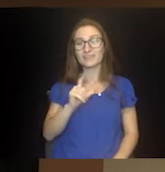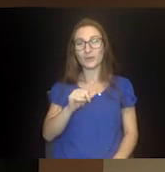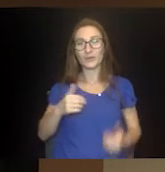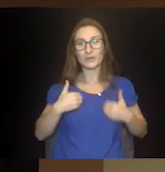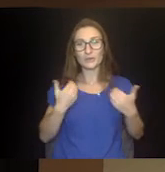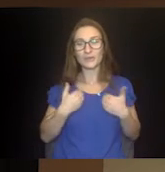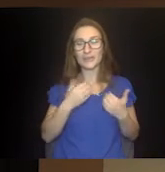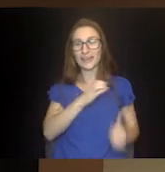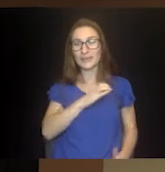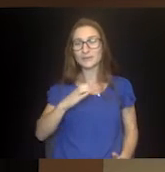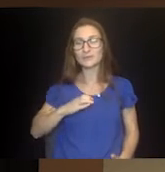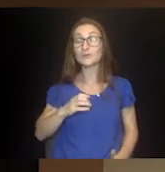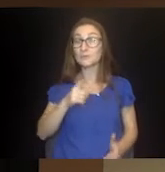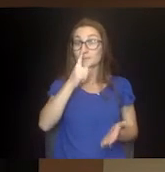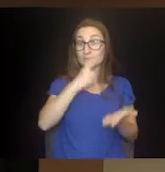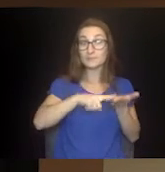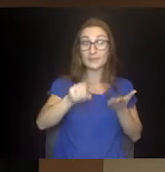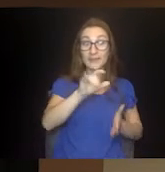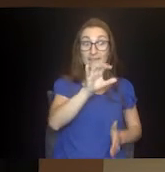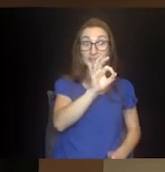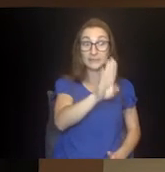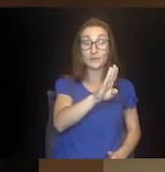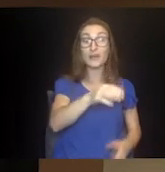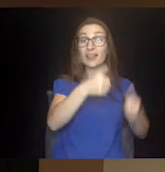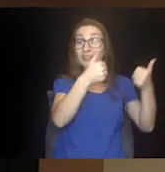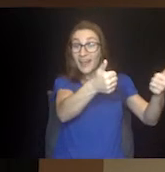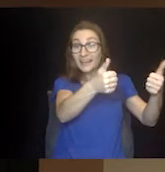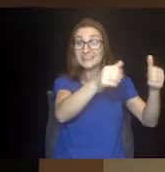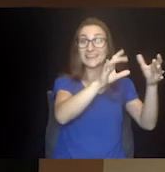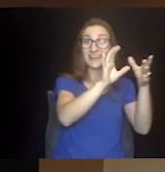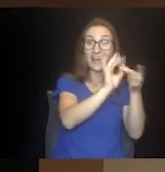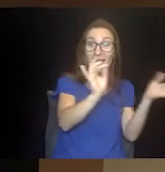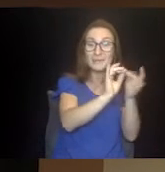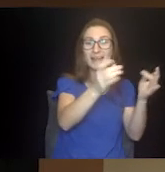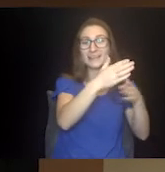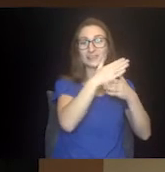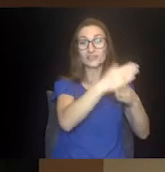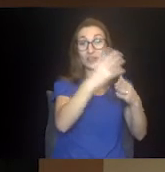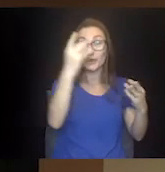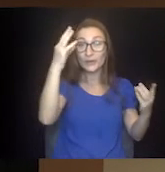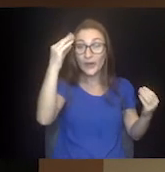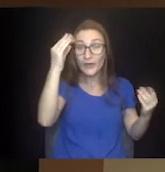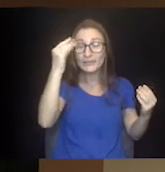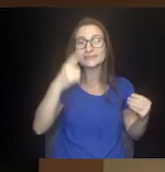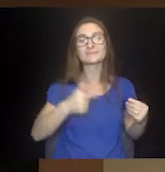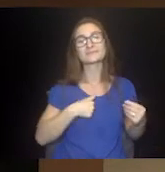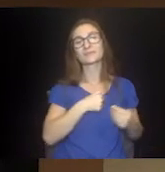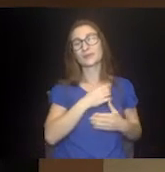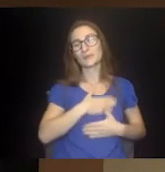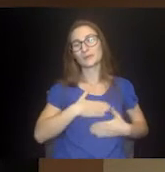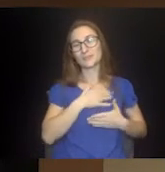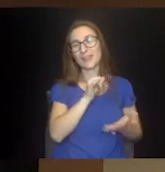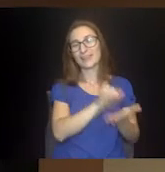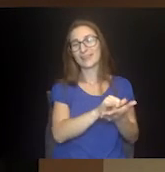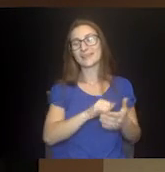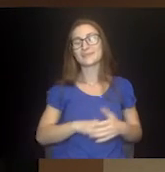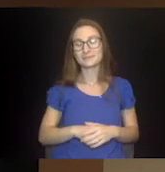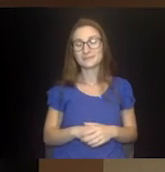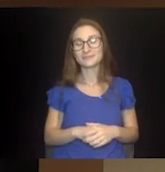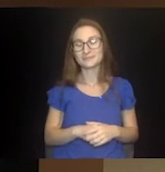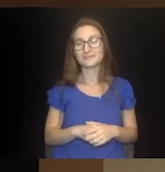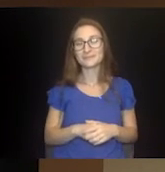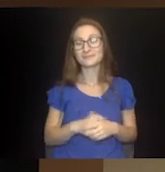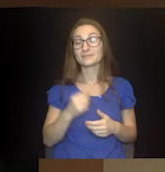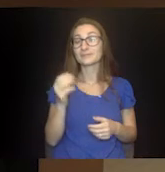Florida Youth Council is also our Facebook page. So look us up on Facebook. Give us the likes, comment, share your thoughts with us.